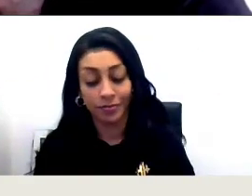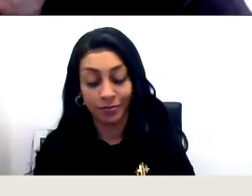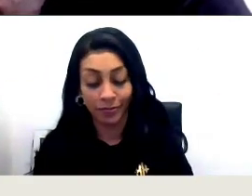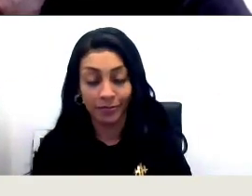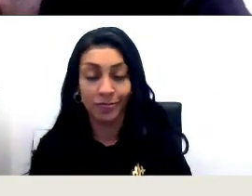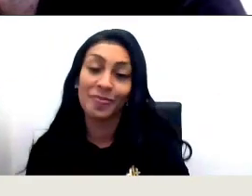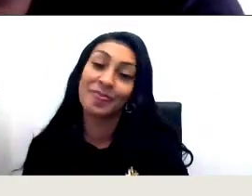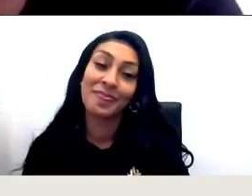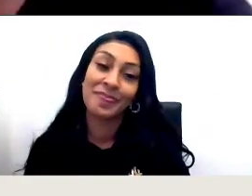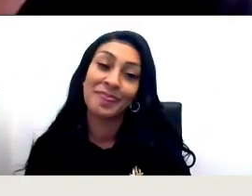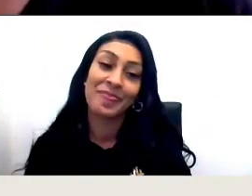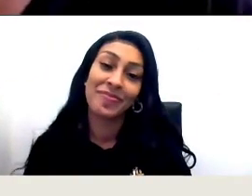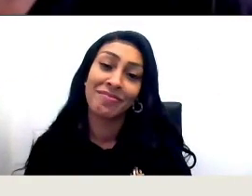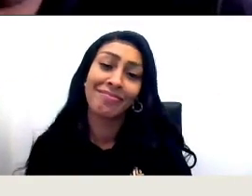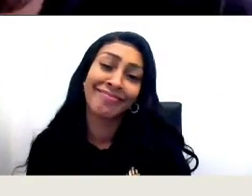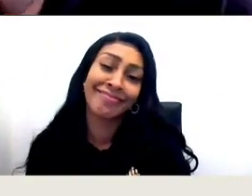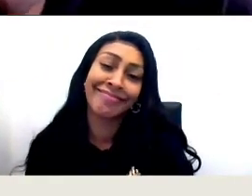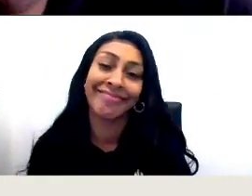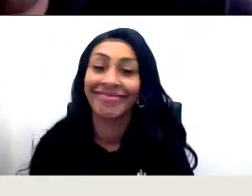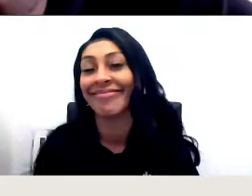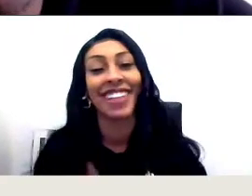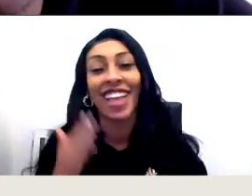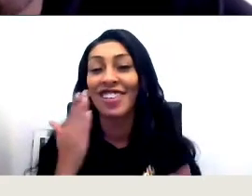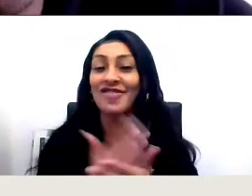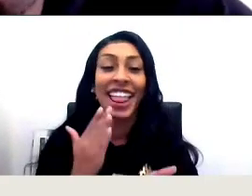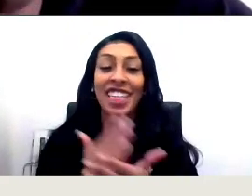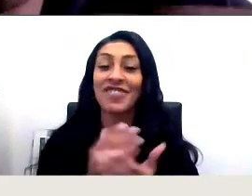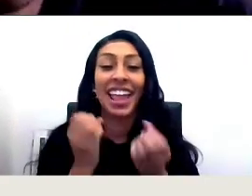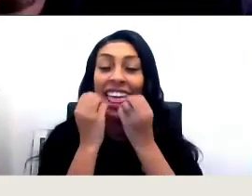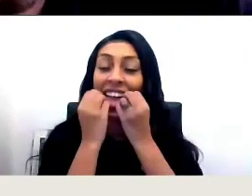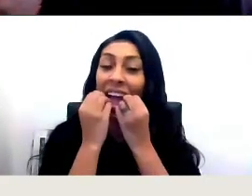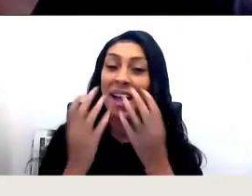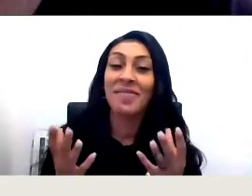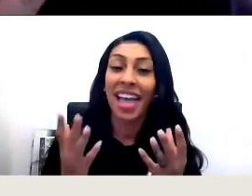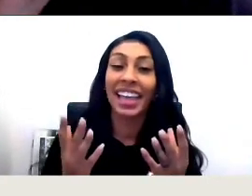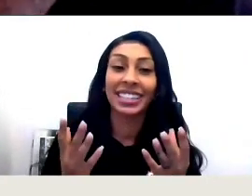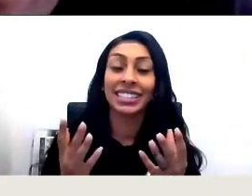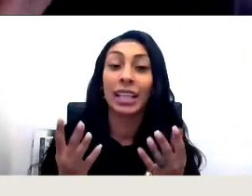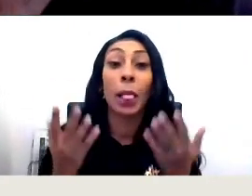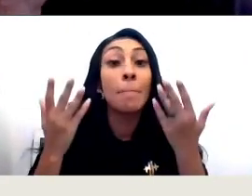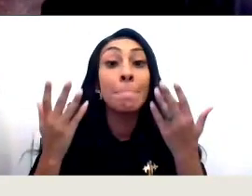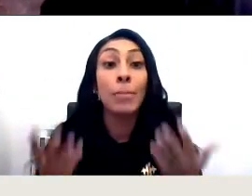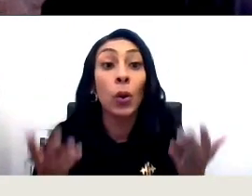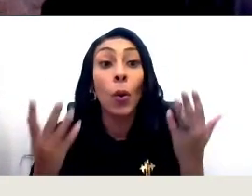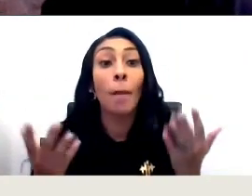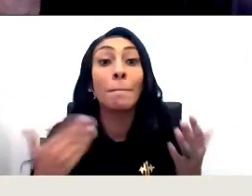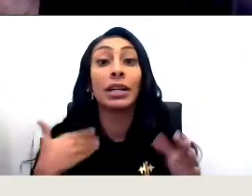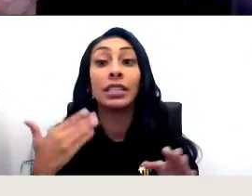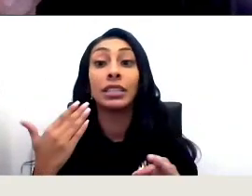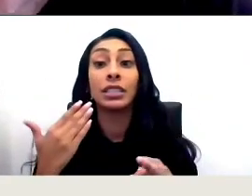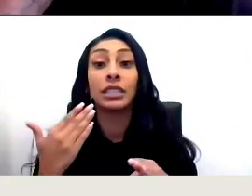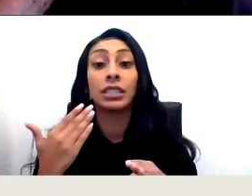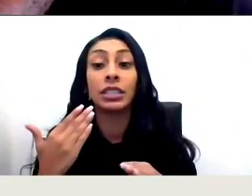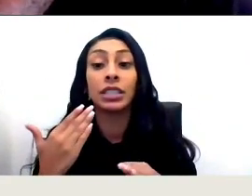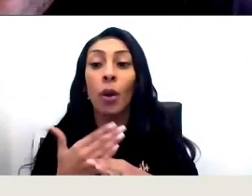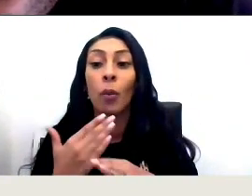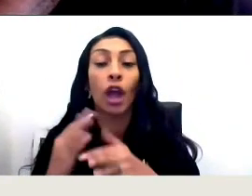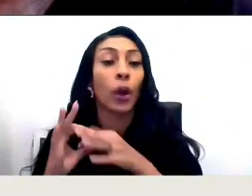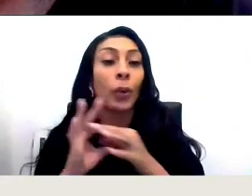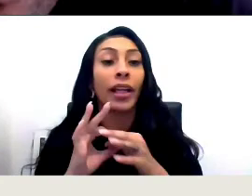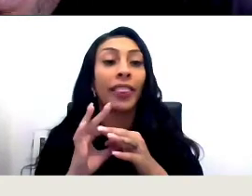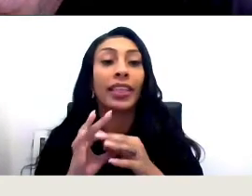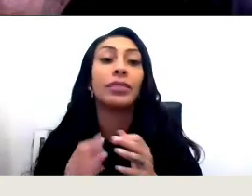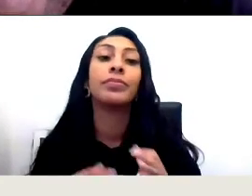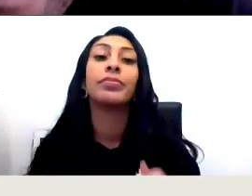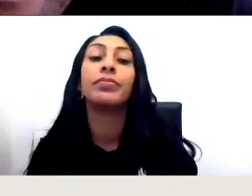Yeah. Really, really. It's amazing. It really is amazing. I mean, at the moment, I'm working with Sue Baxter, who is